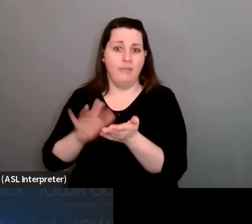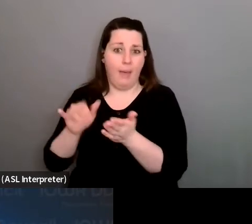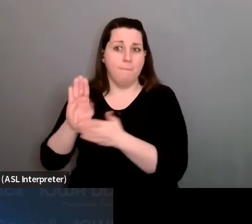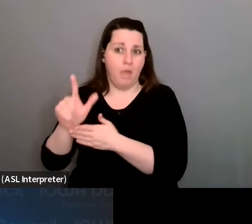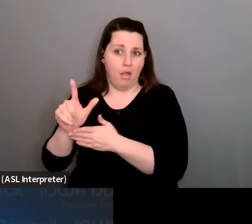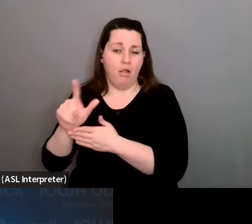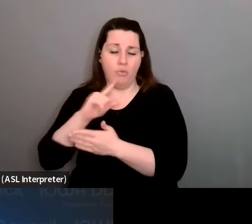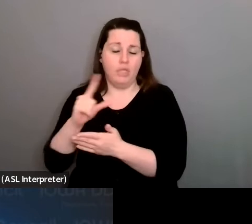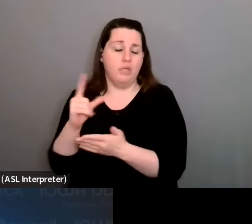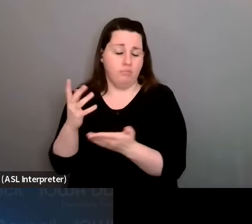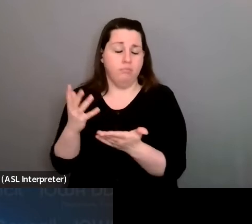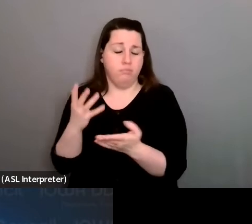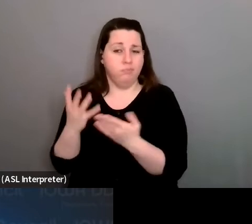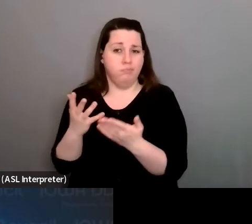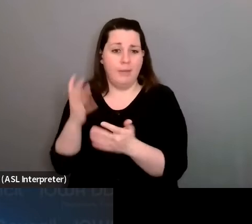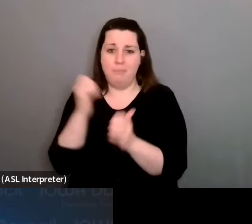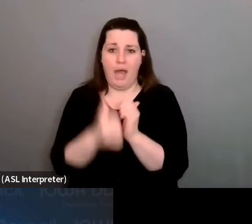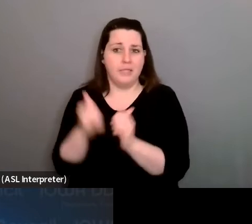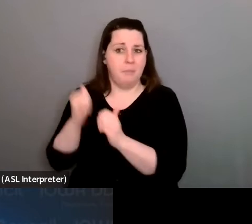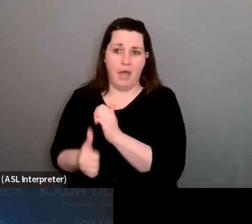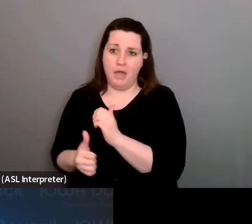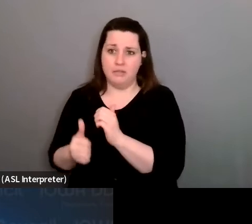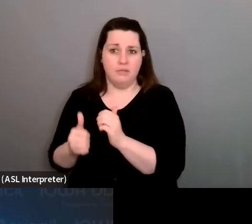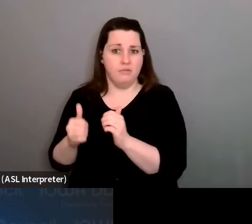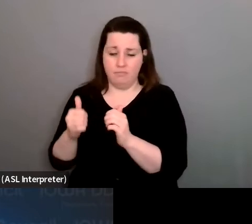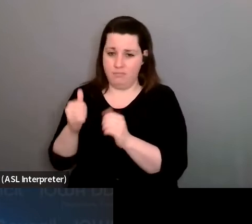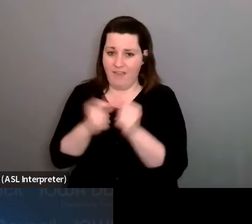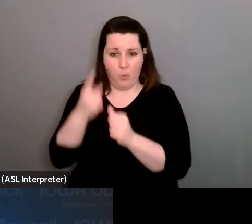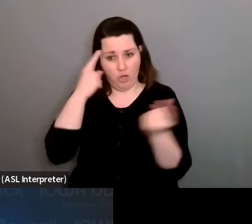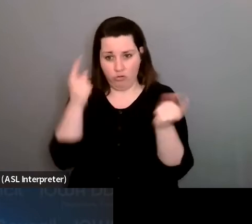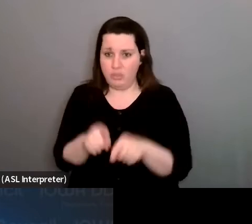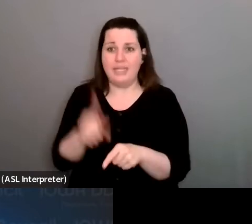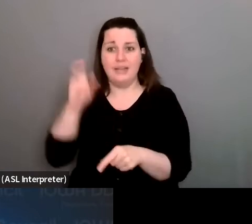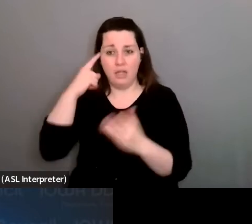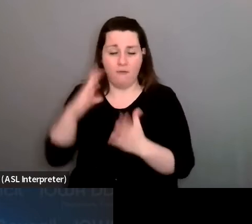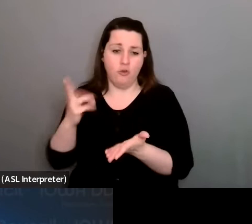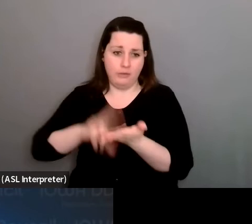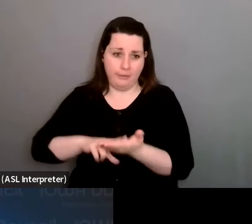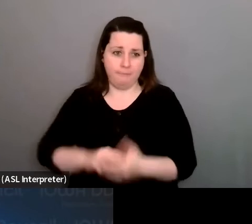did, once again, it went through both chambers unanimously and was signed by the governor.